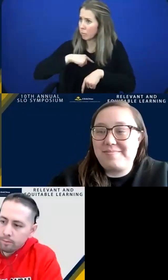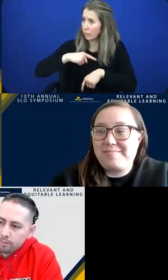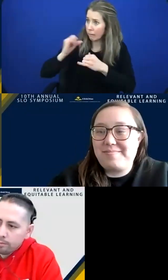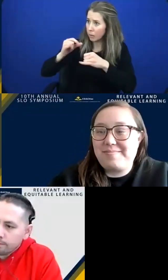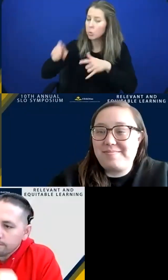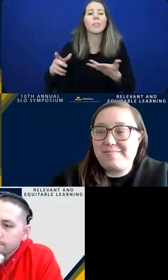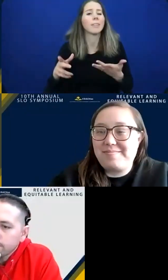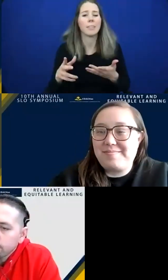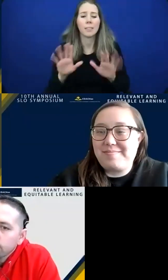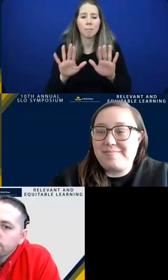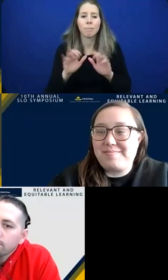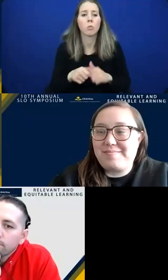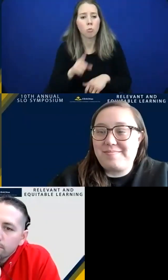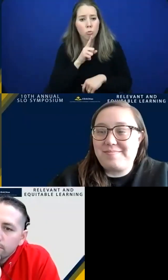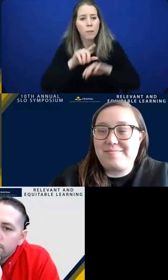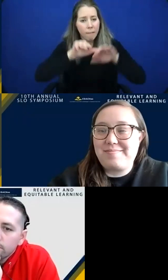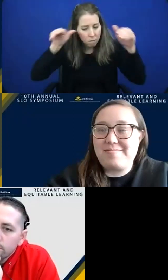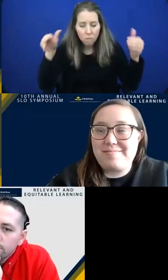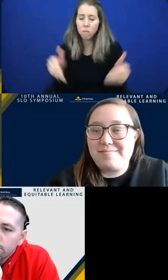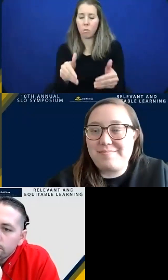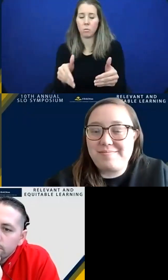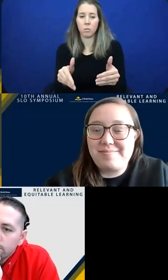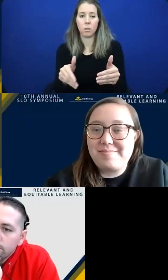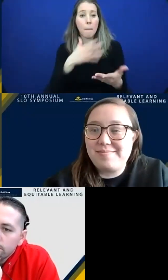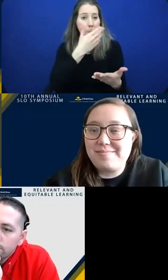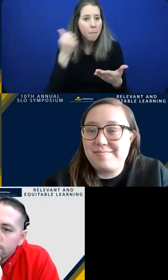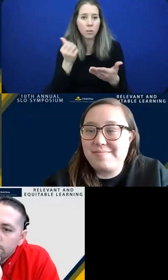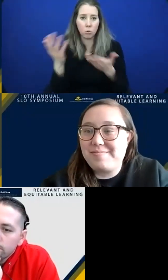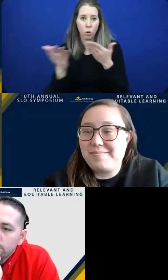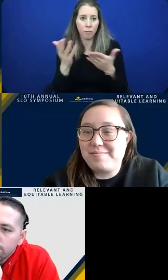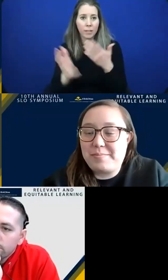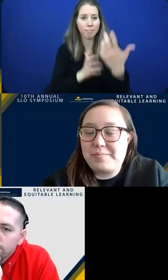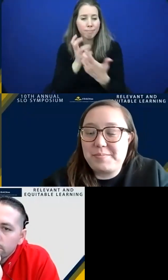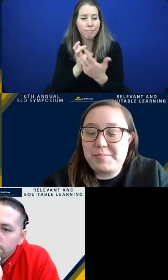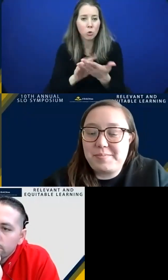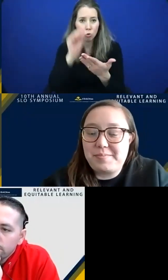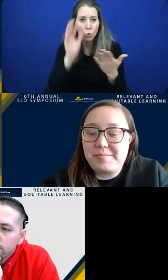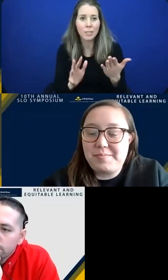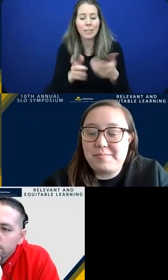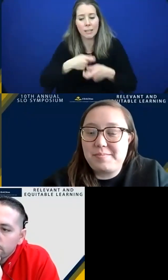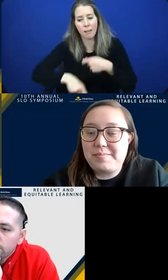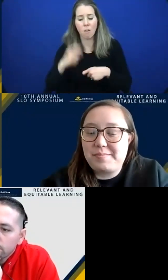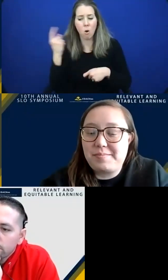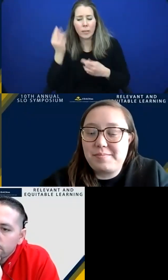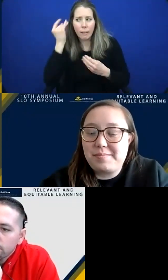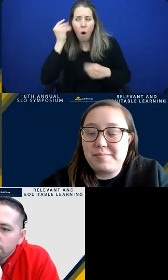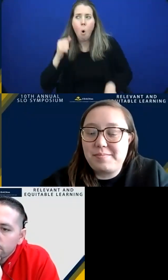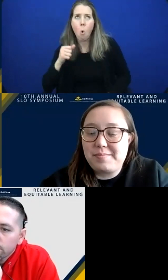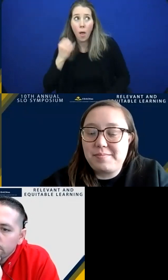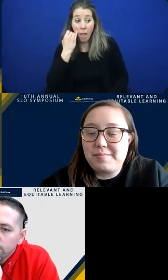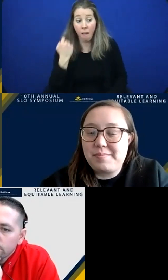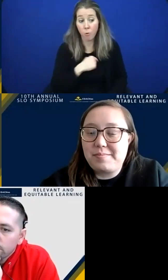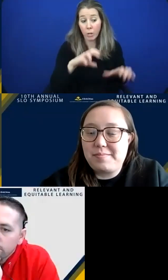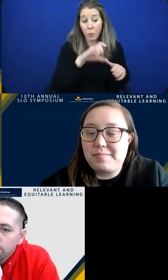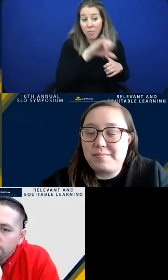But, truly focusing on best serving the students we have, as opposed to always thinking about, well, if we do this, it's going to